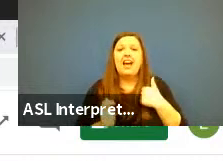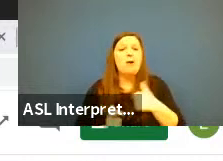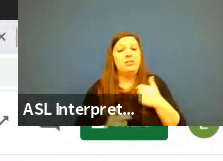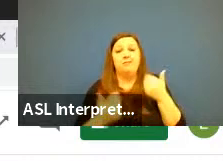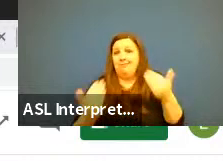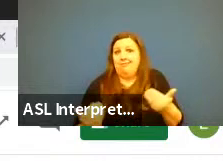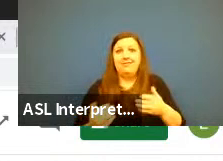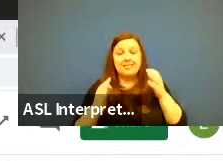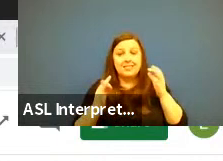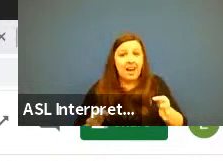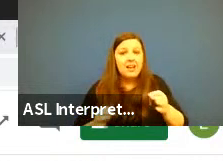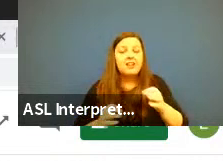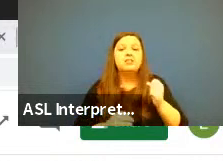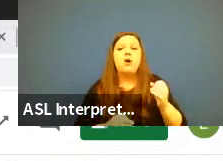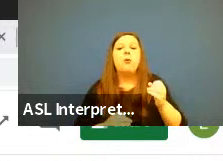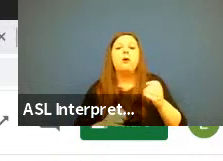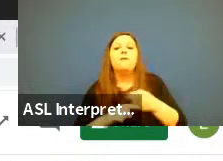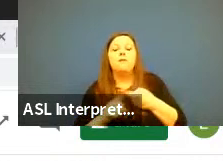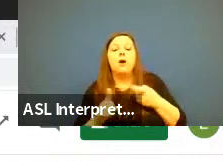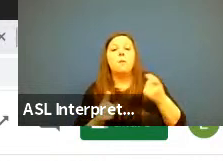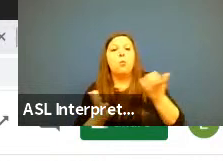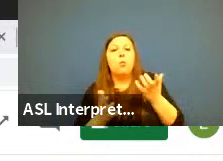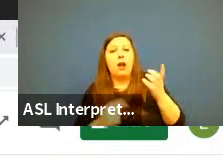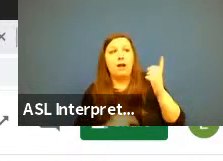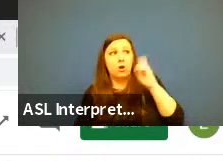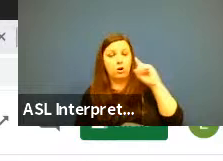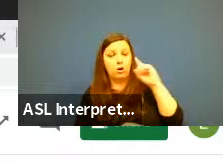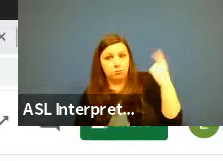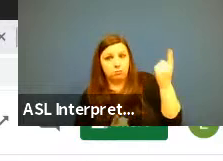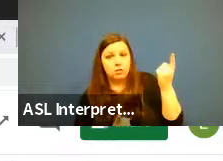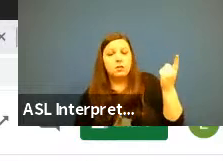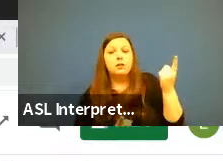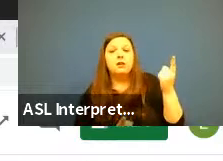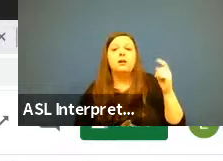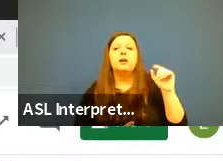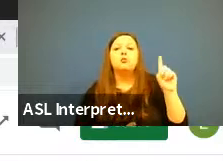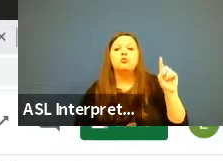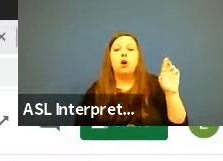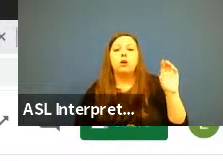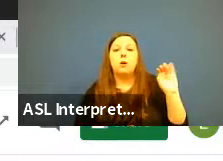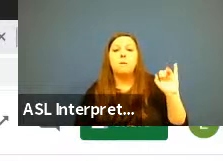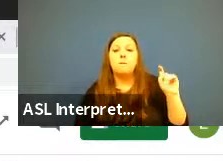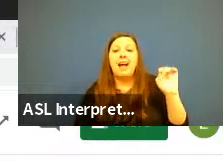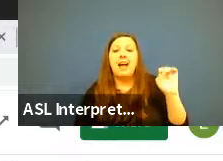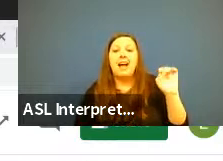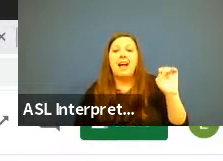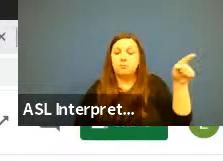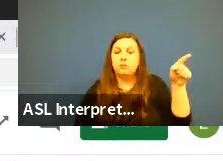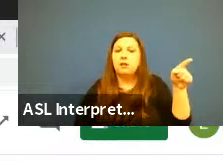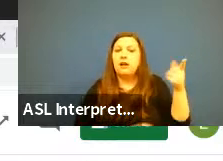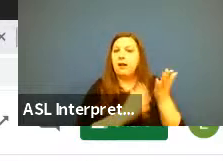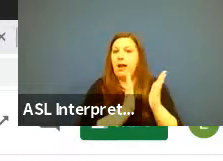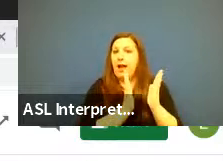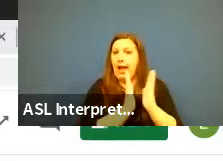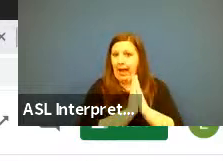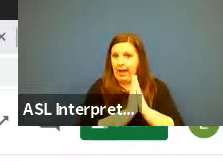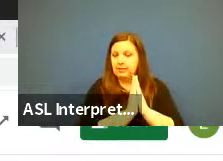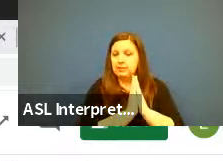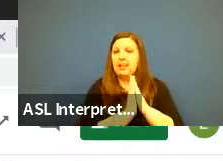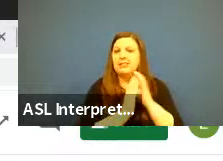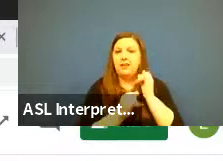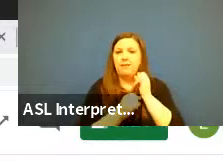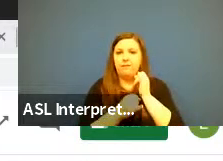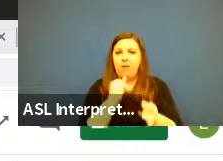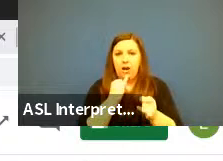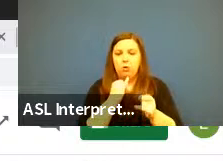So based on what I've heard and what Dr. Maddox has asked as a final sort of assessment